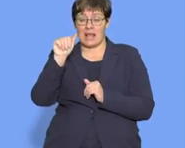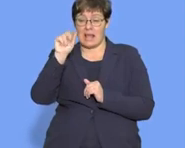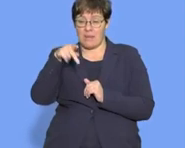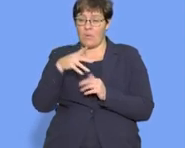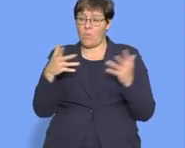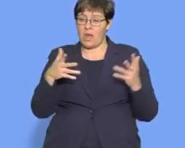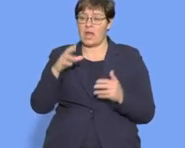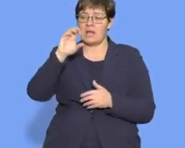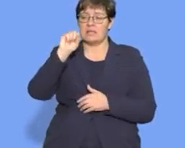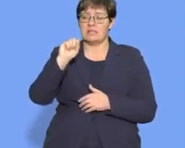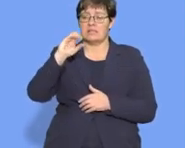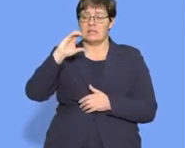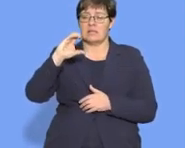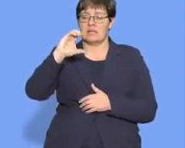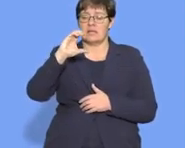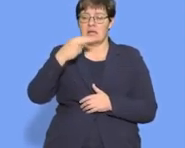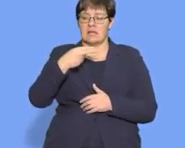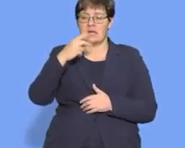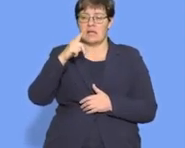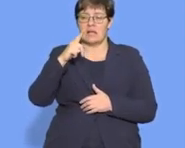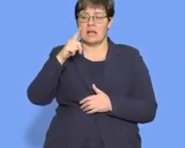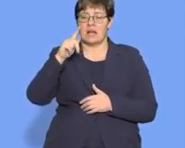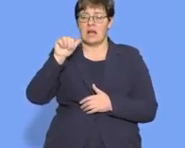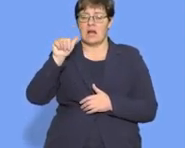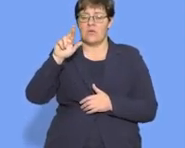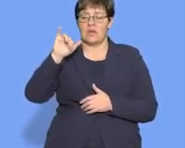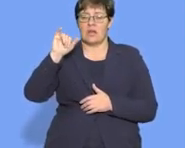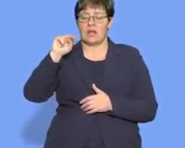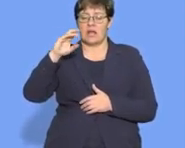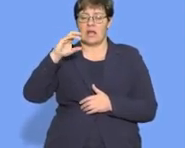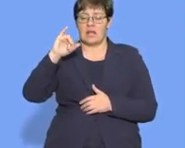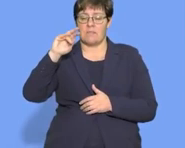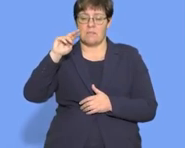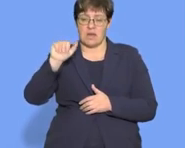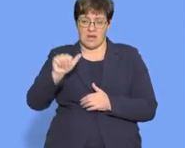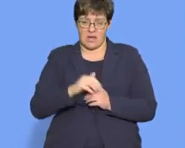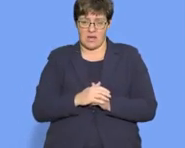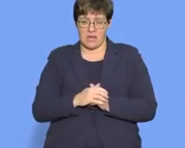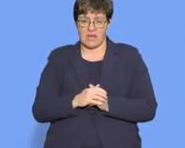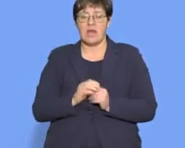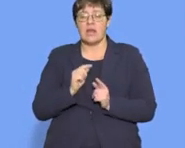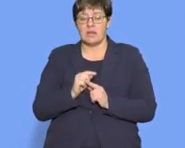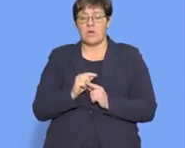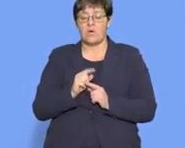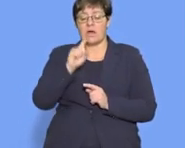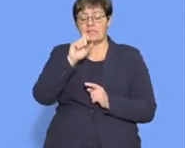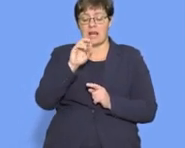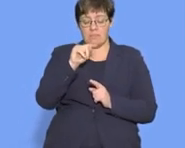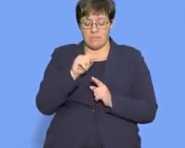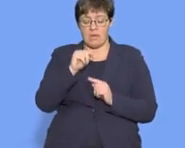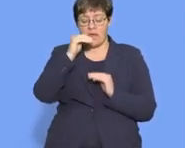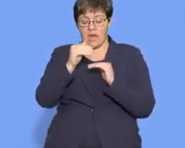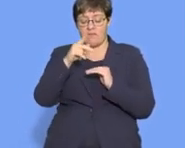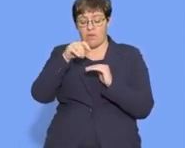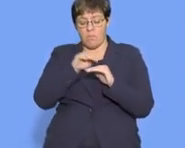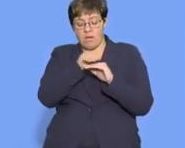The last part of the vascular bundle is this area here between the xylem and the phloem, and